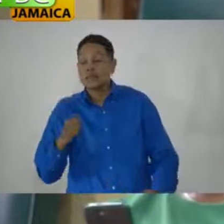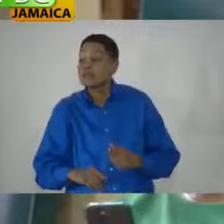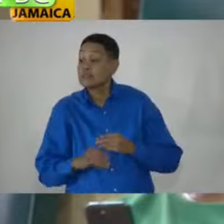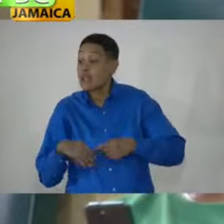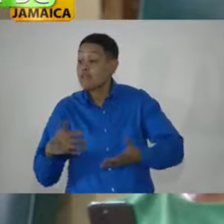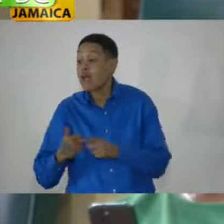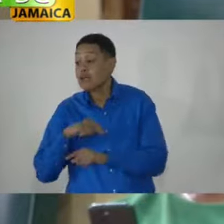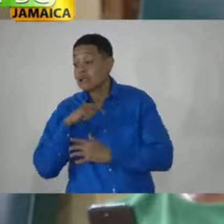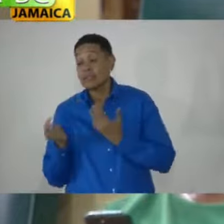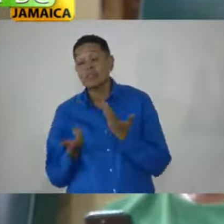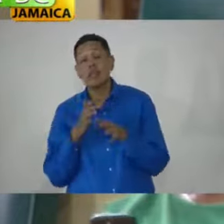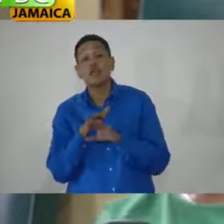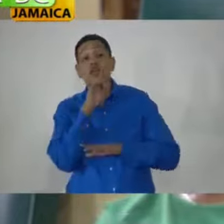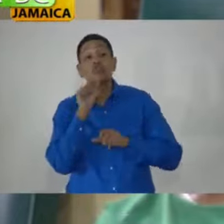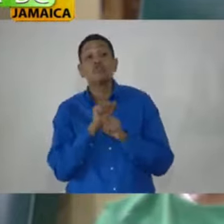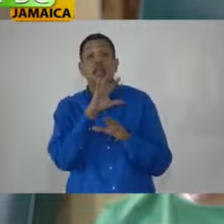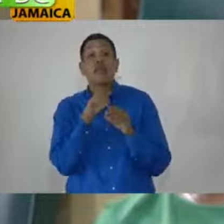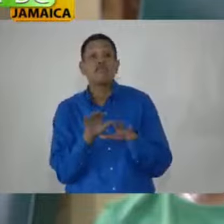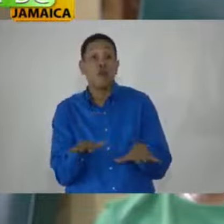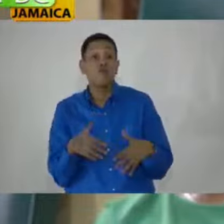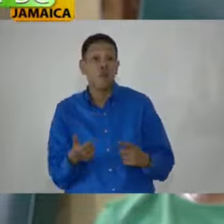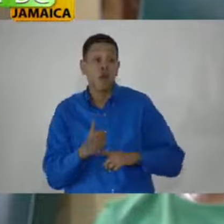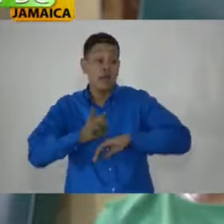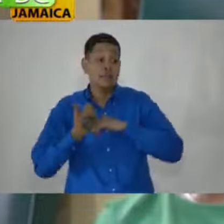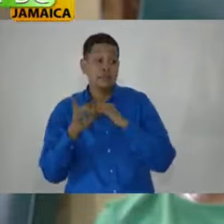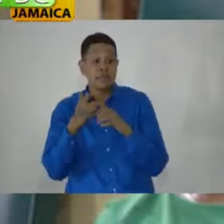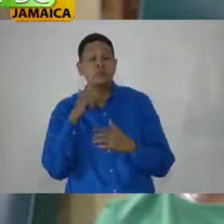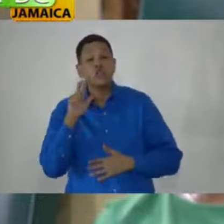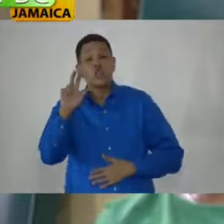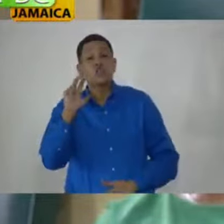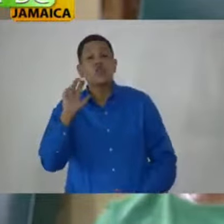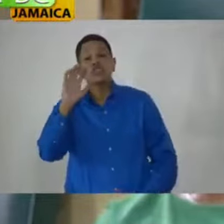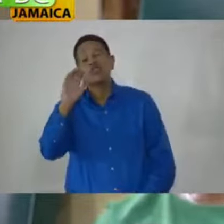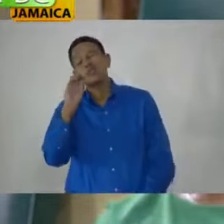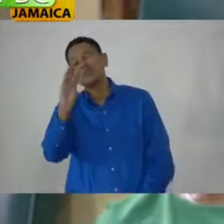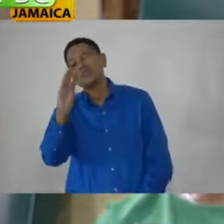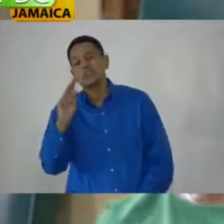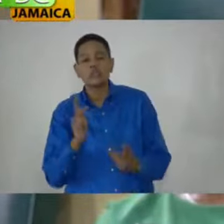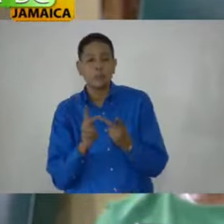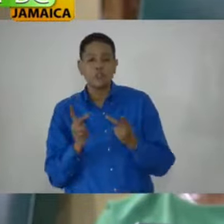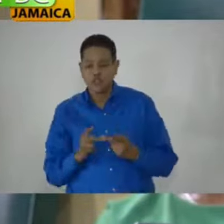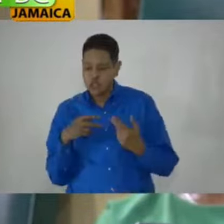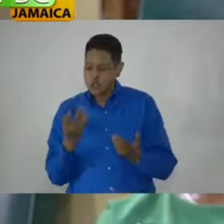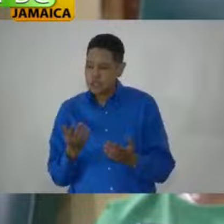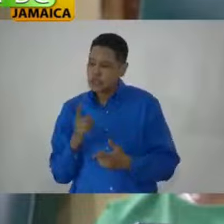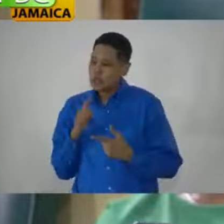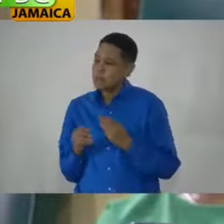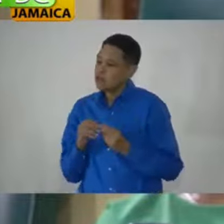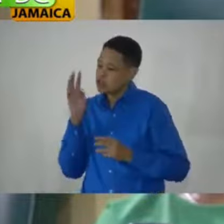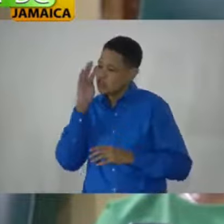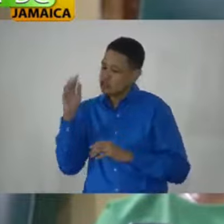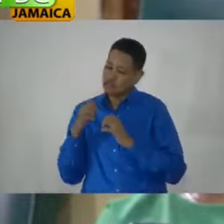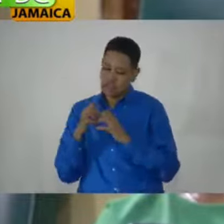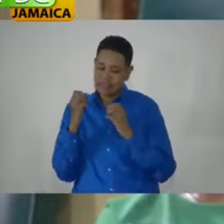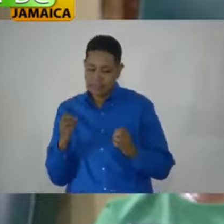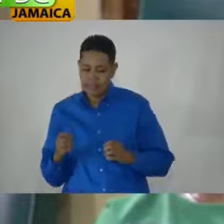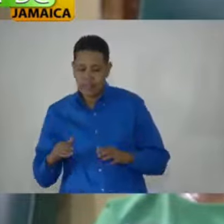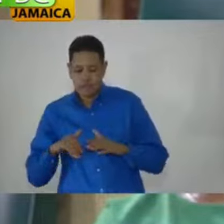Speaker, this integration involves establishing 306 posts and creating several